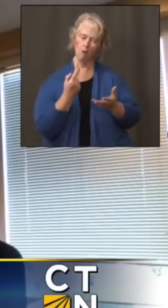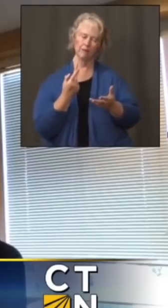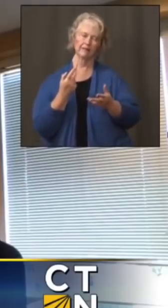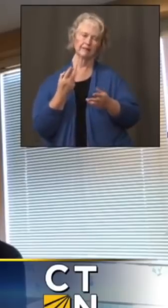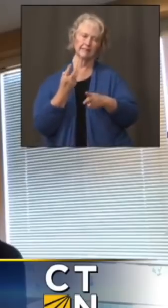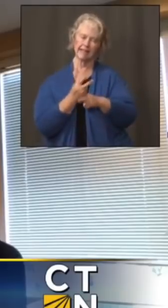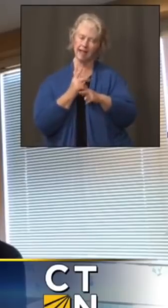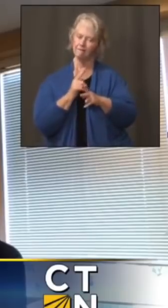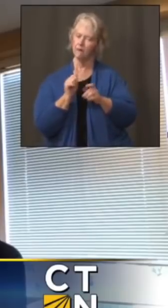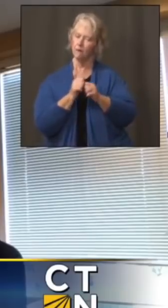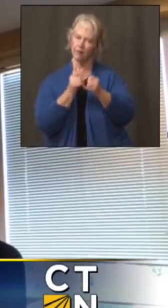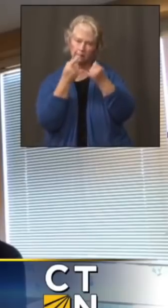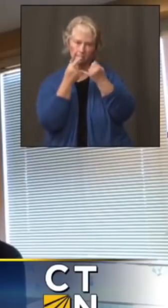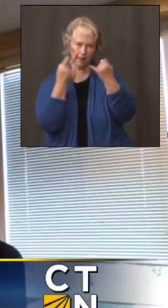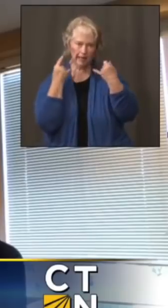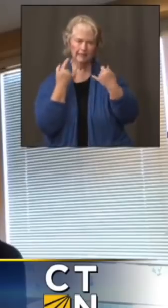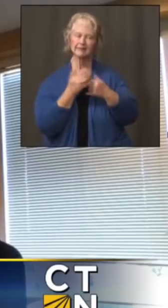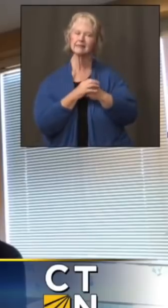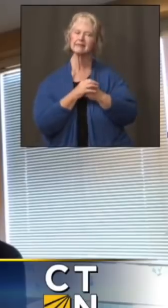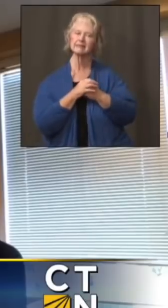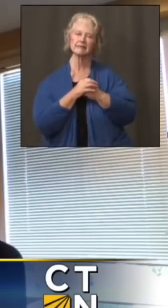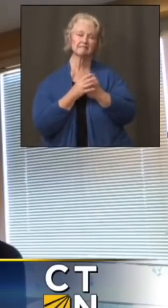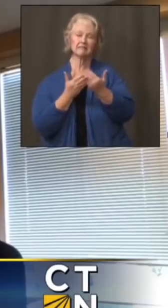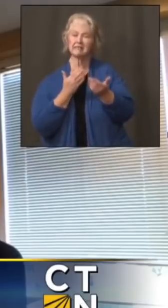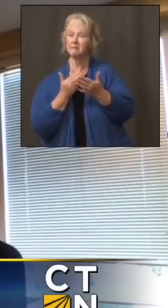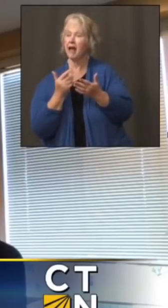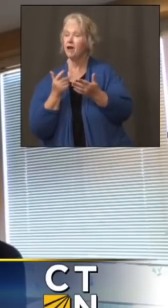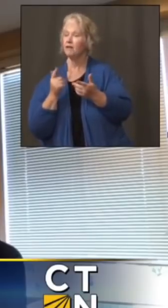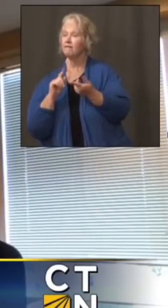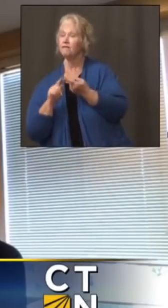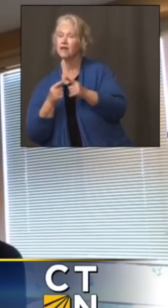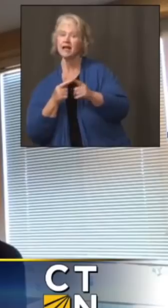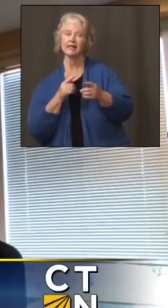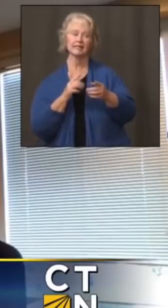mask on, even if you're with close friends or family.